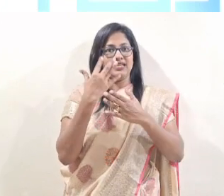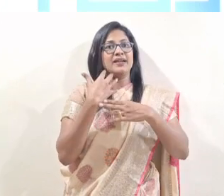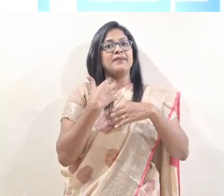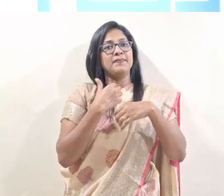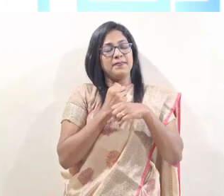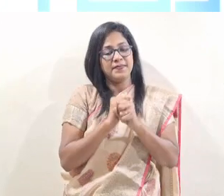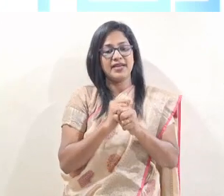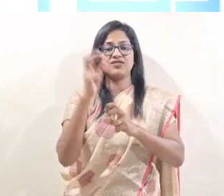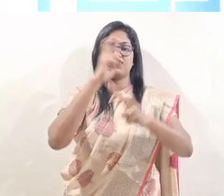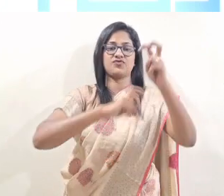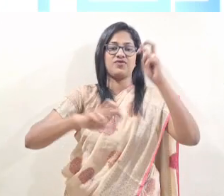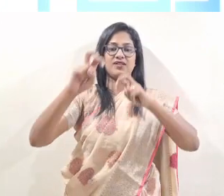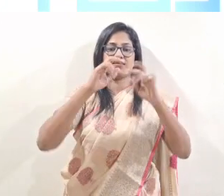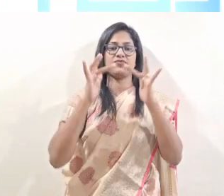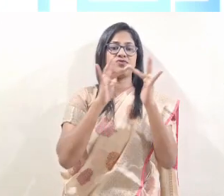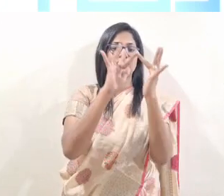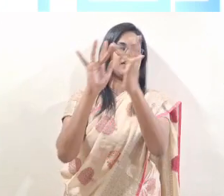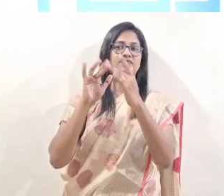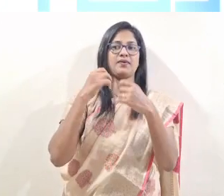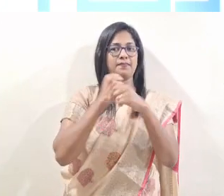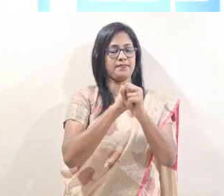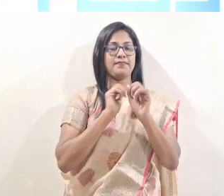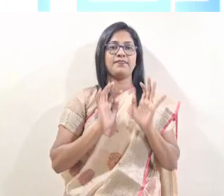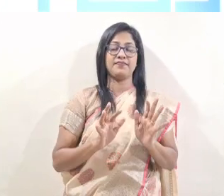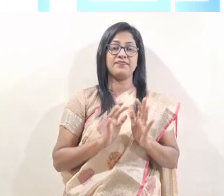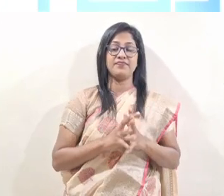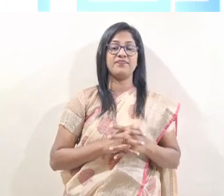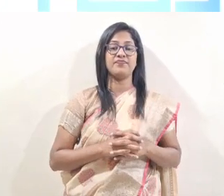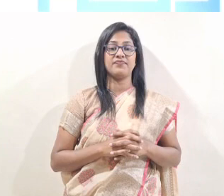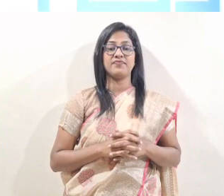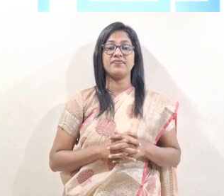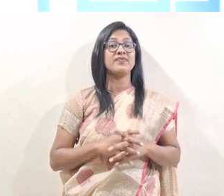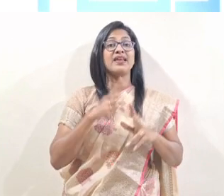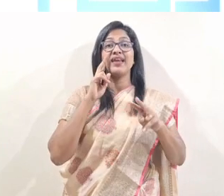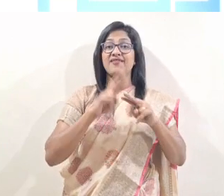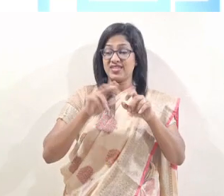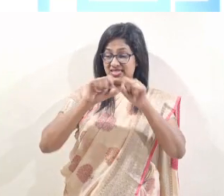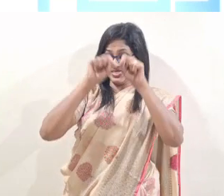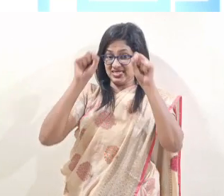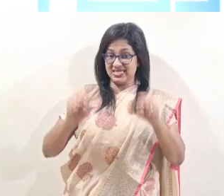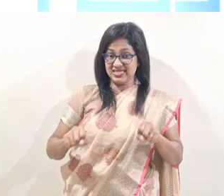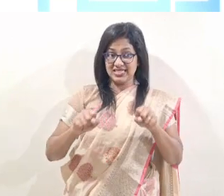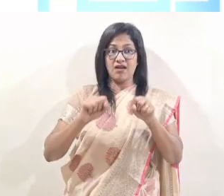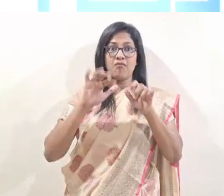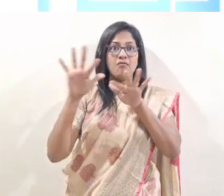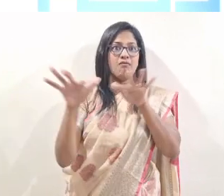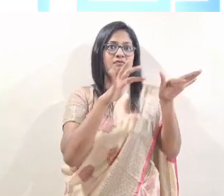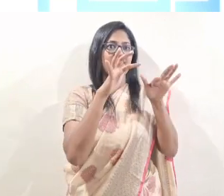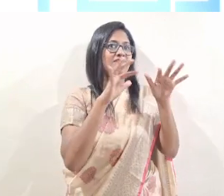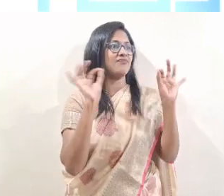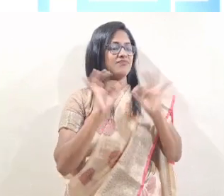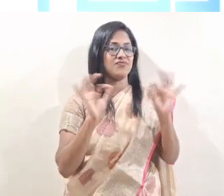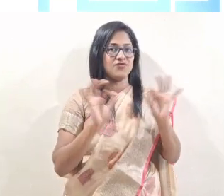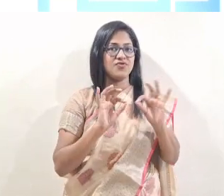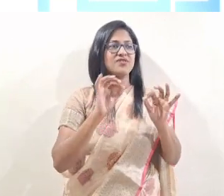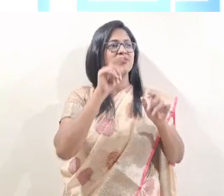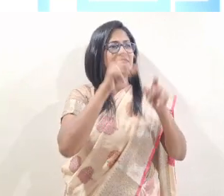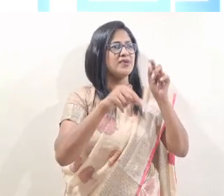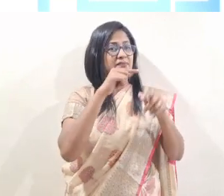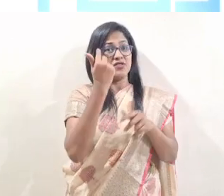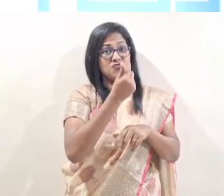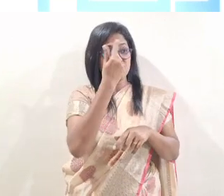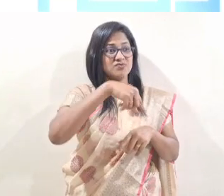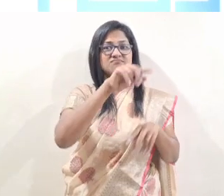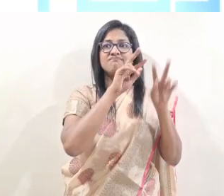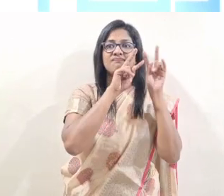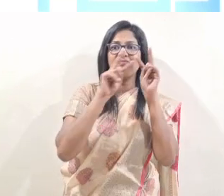resilient transport network. Because if the system is not attractive to the people who are eventually going